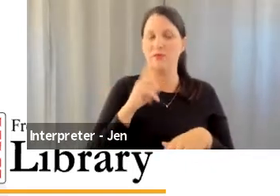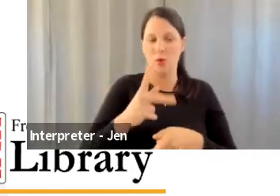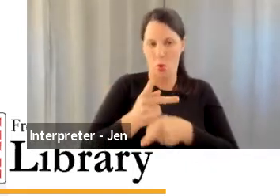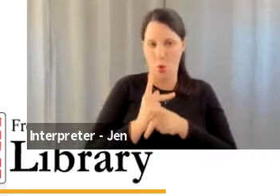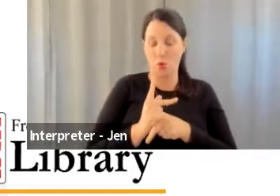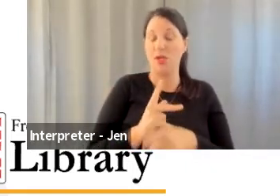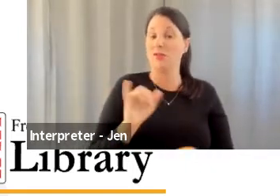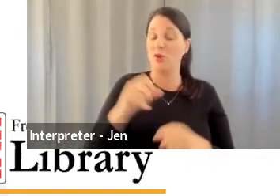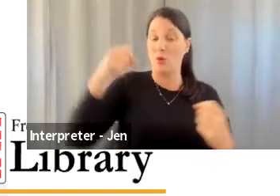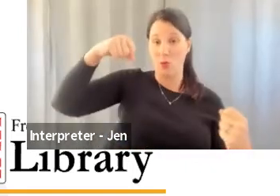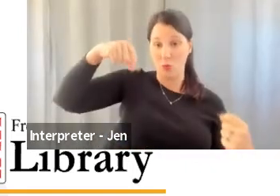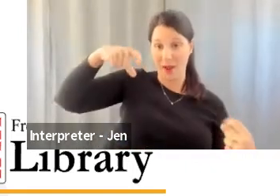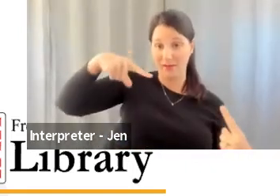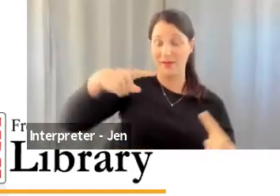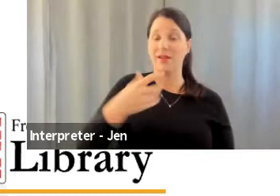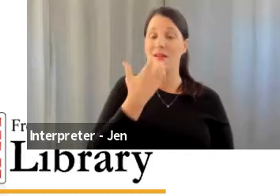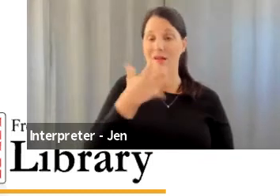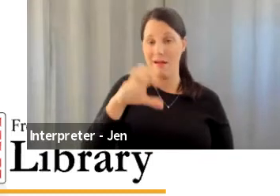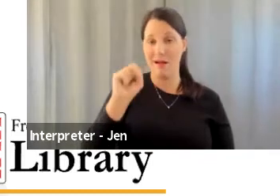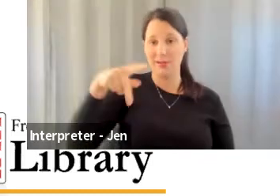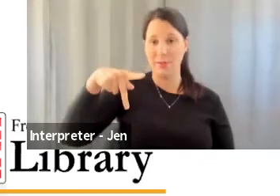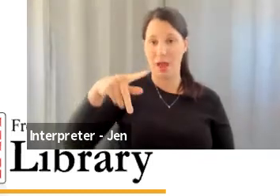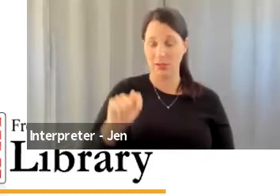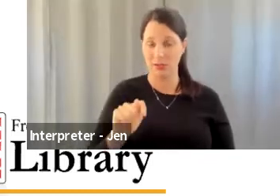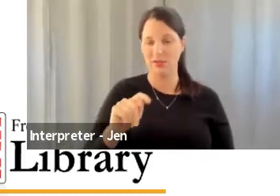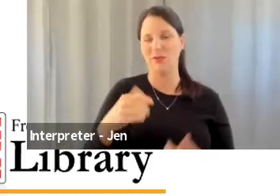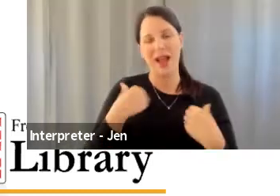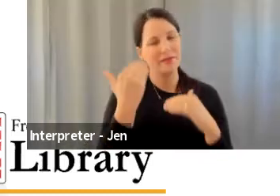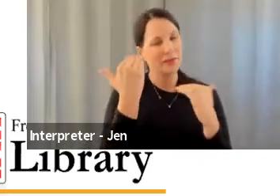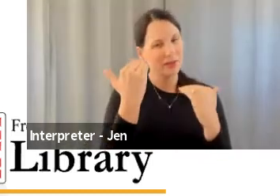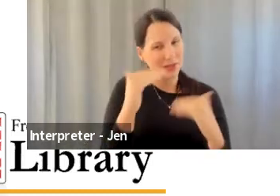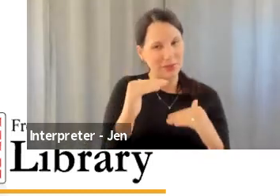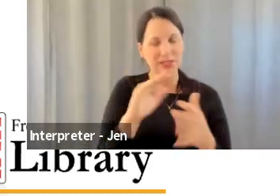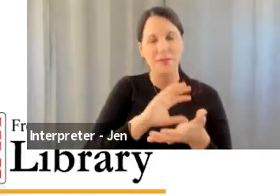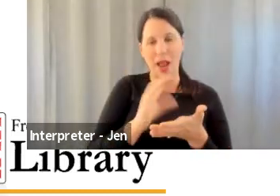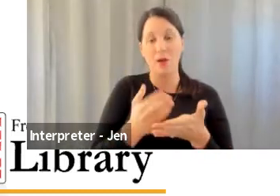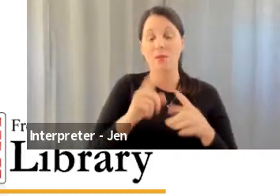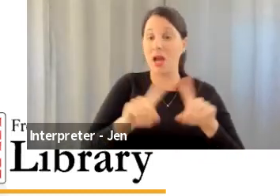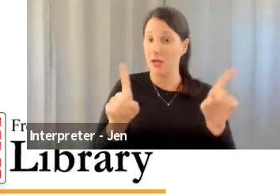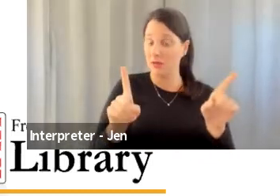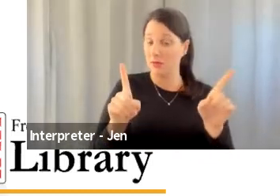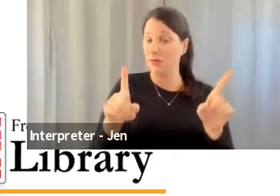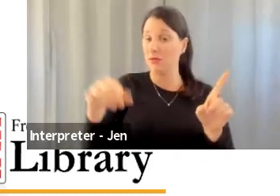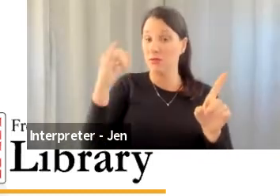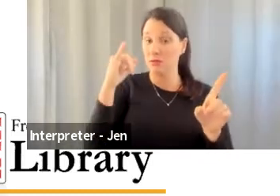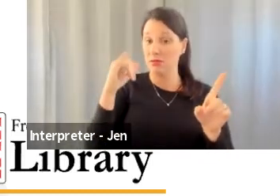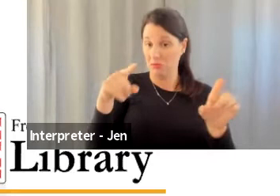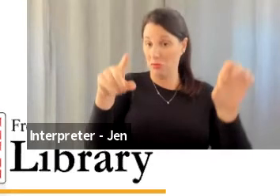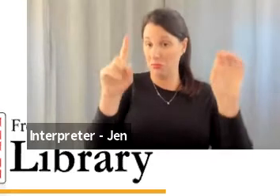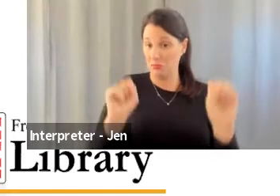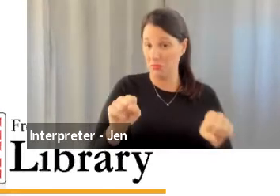hotspots. We do have limited numbers of these, but you can check out